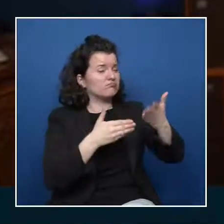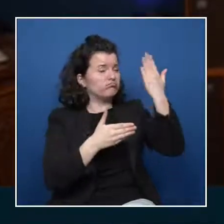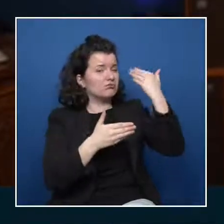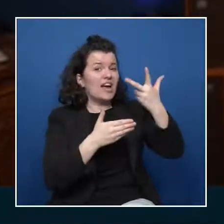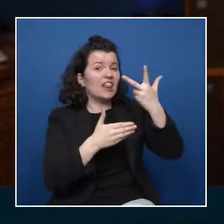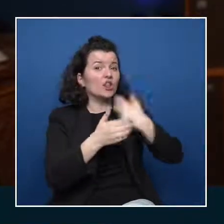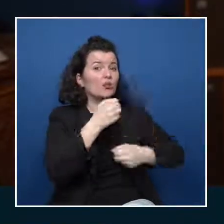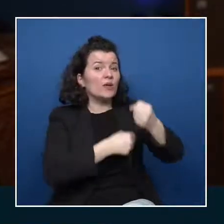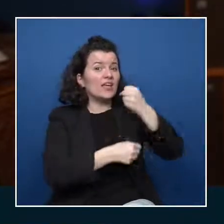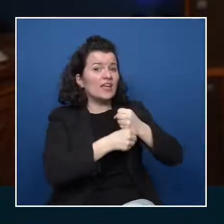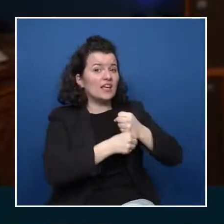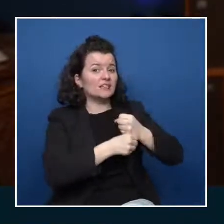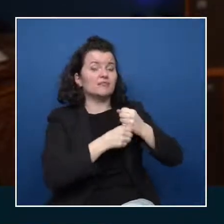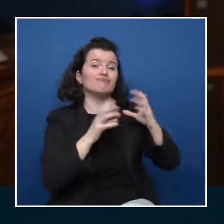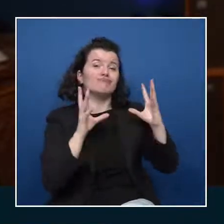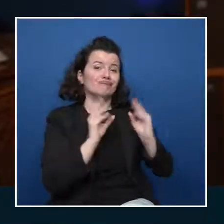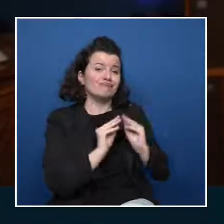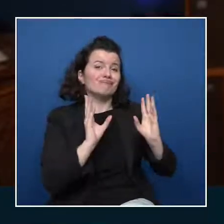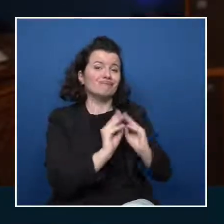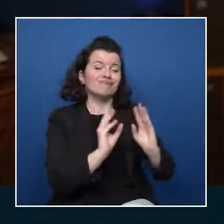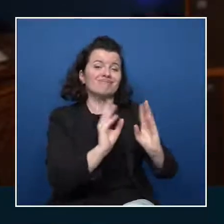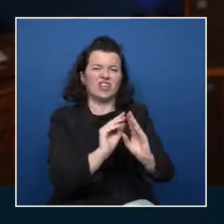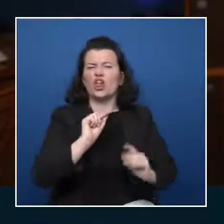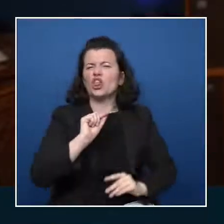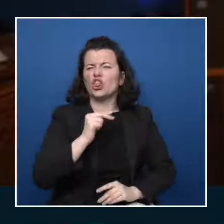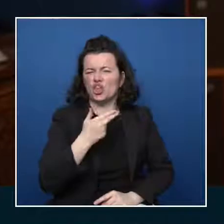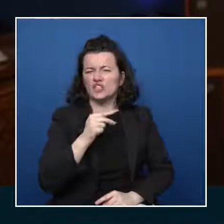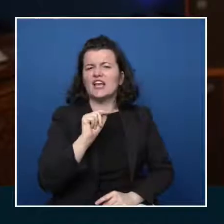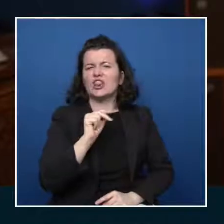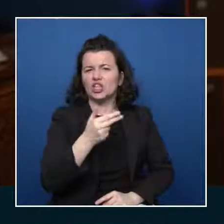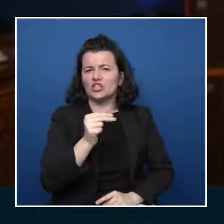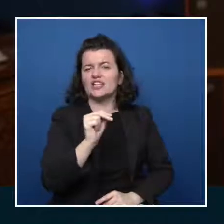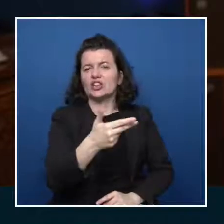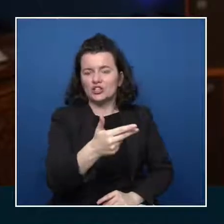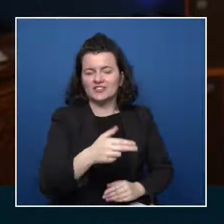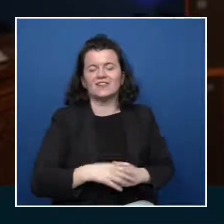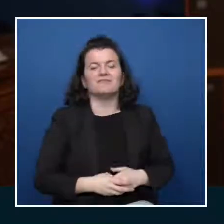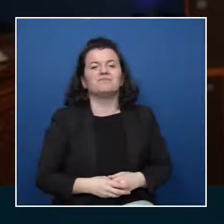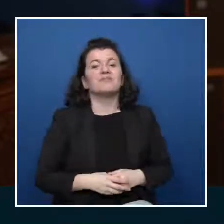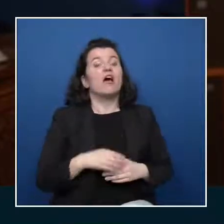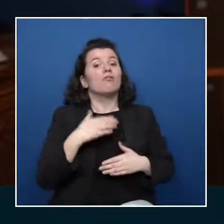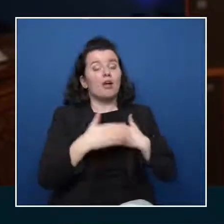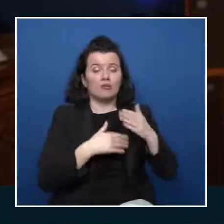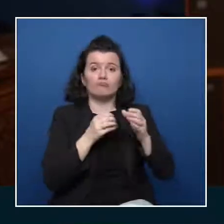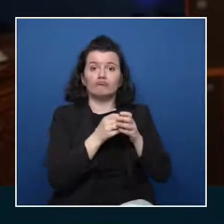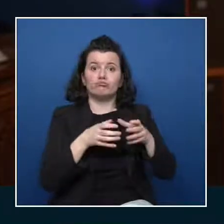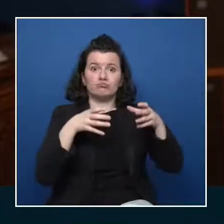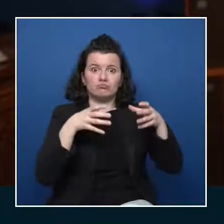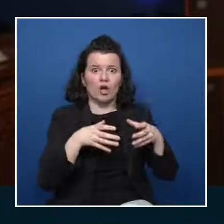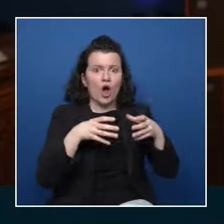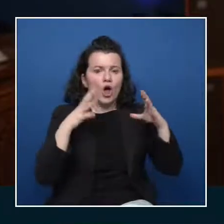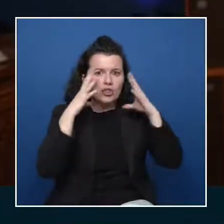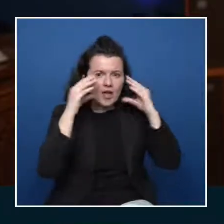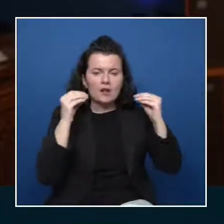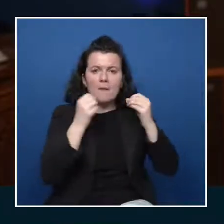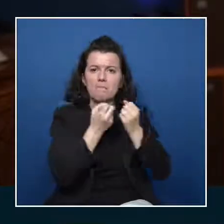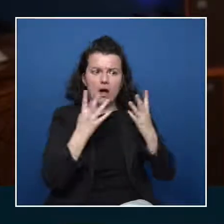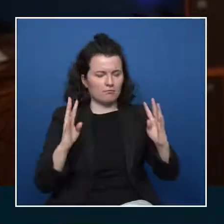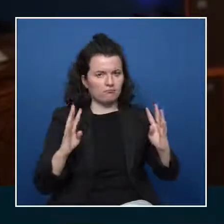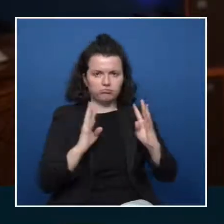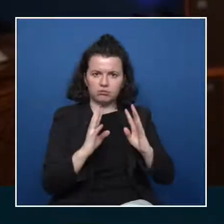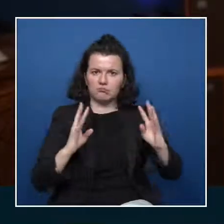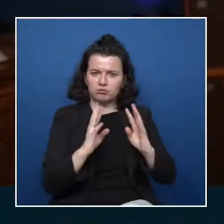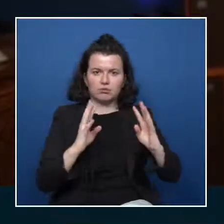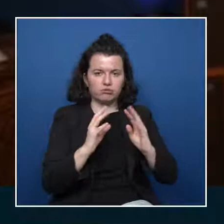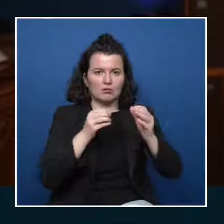employee-only event within Ordina and grew out to one of the biggest users groups in the Netherlands. And we